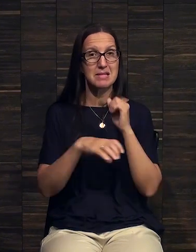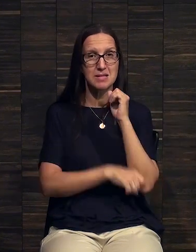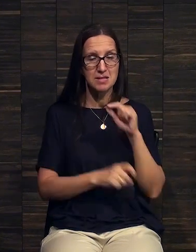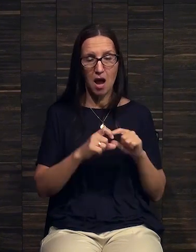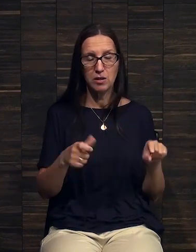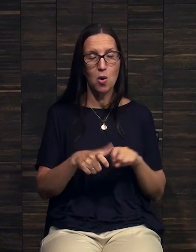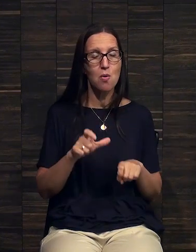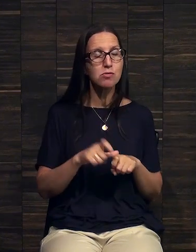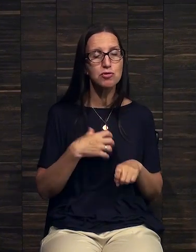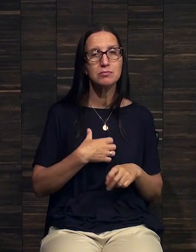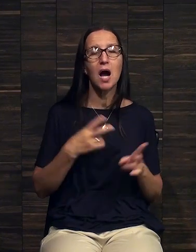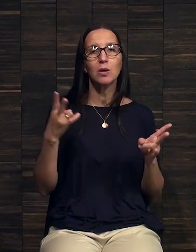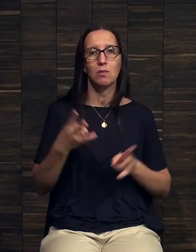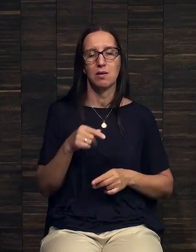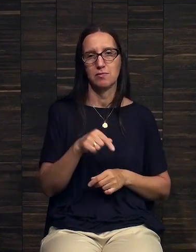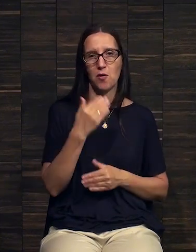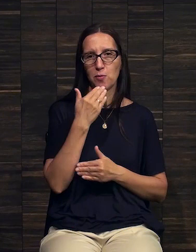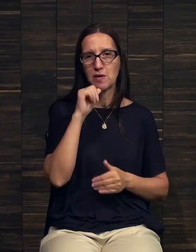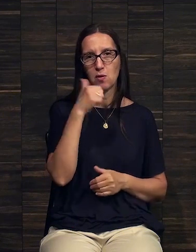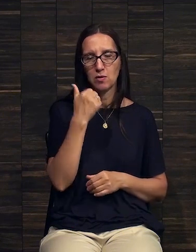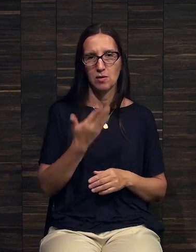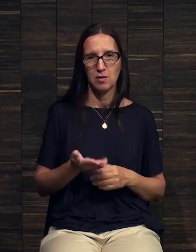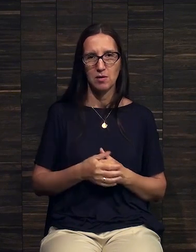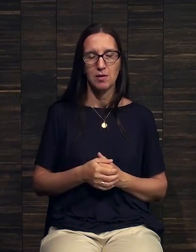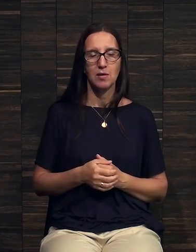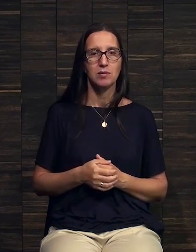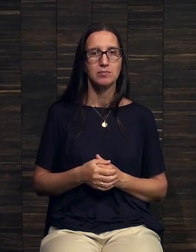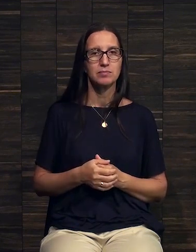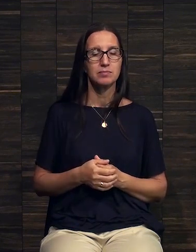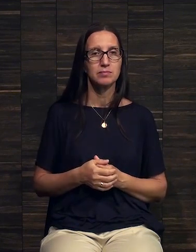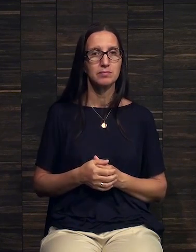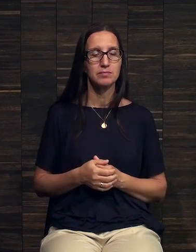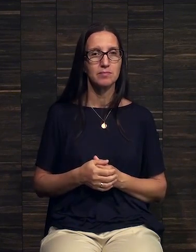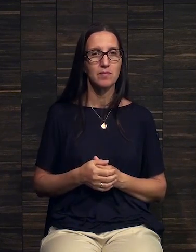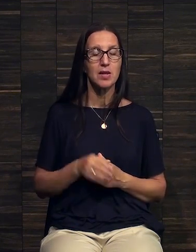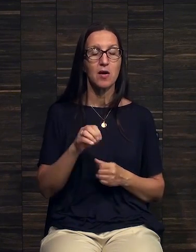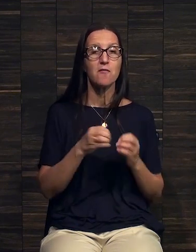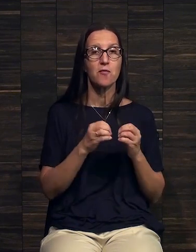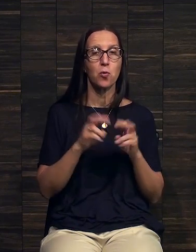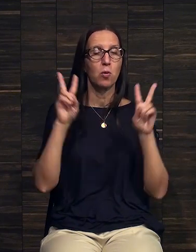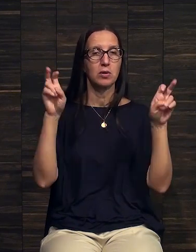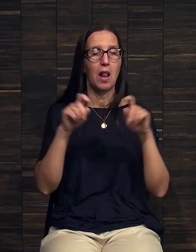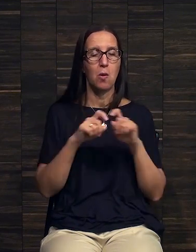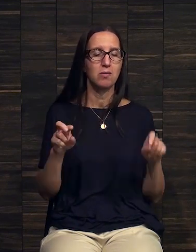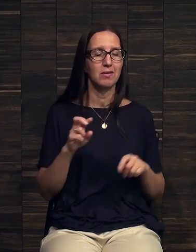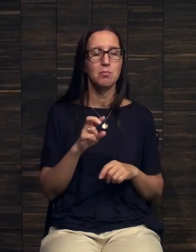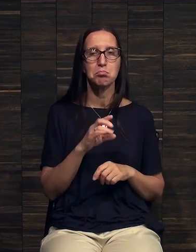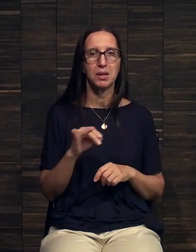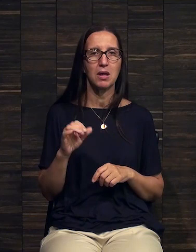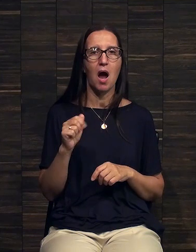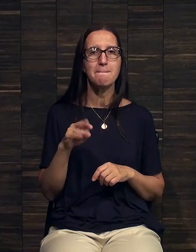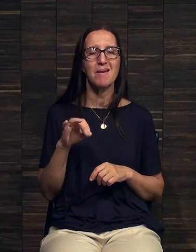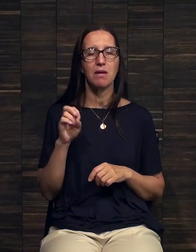the 10th commandment, which has become the most relevant, be American first, this